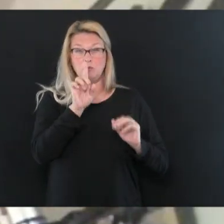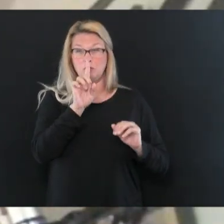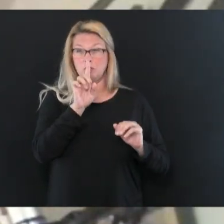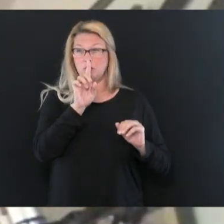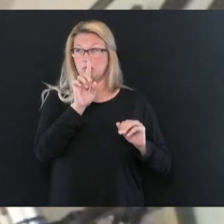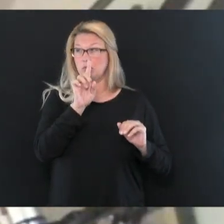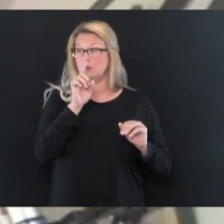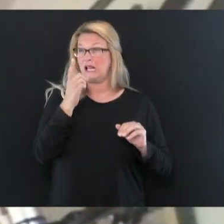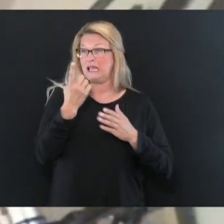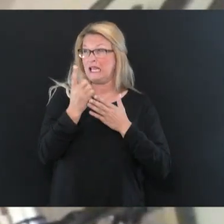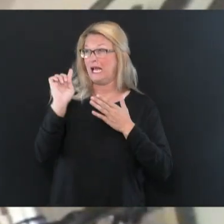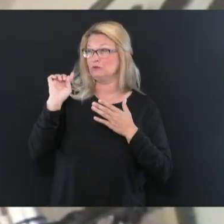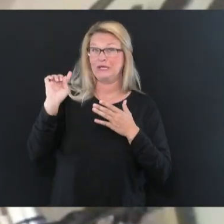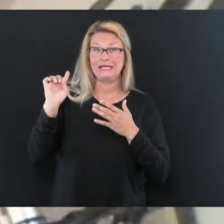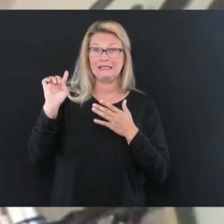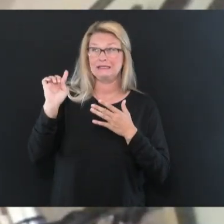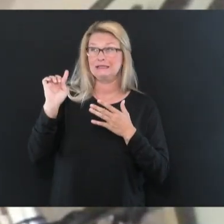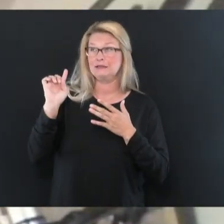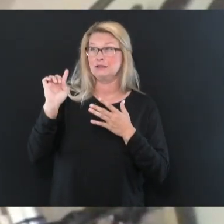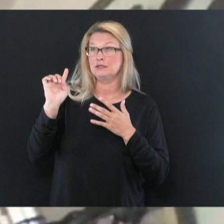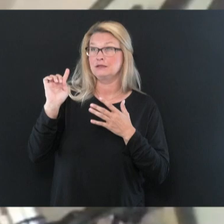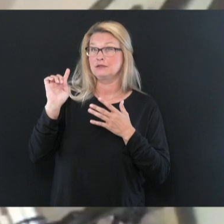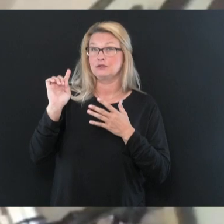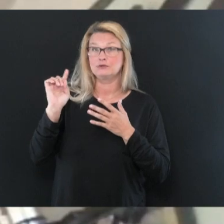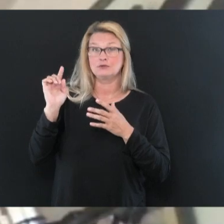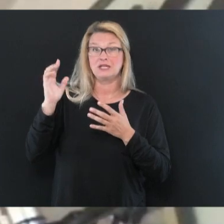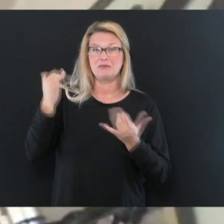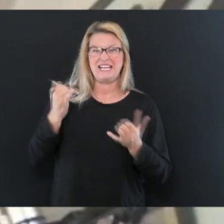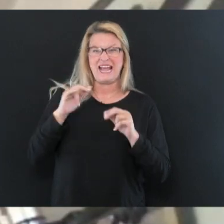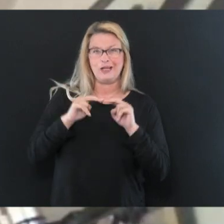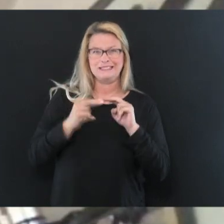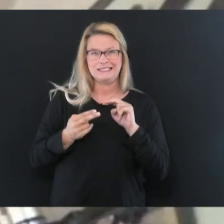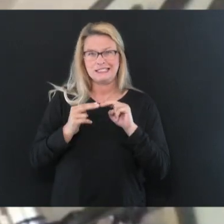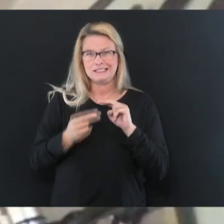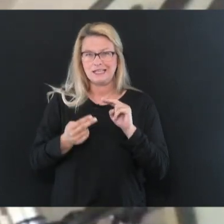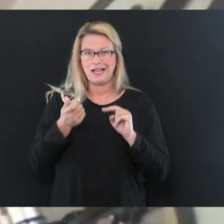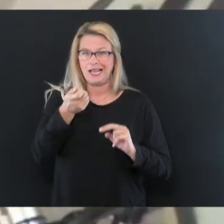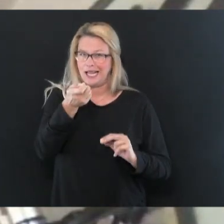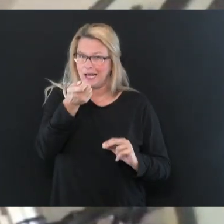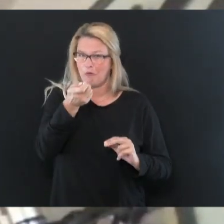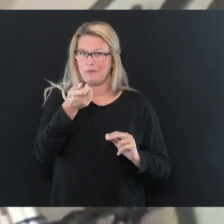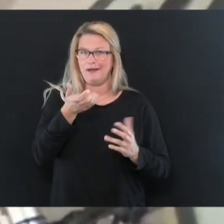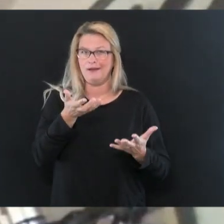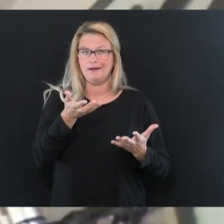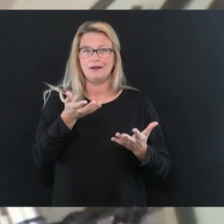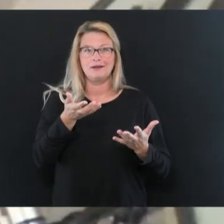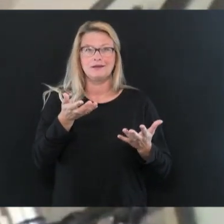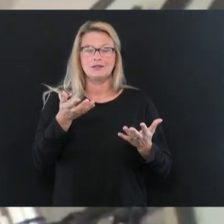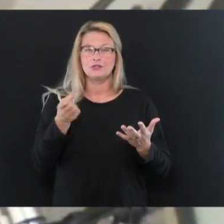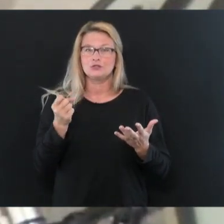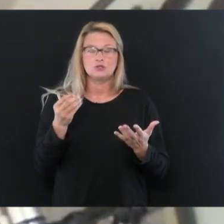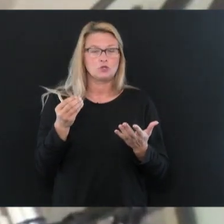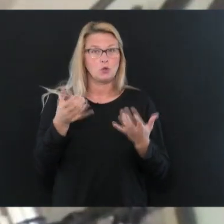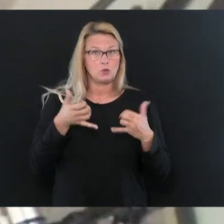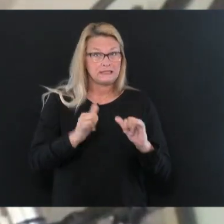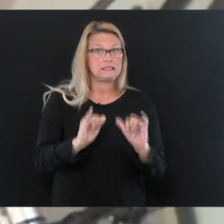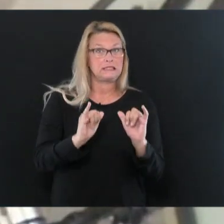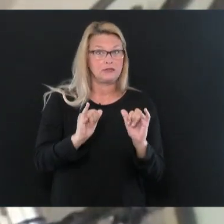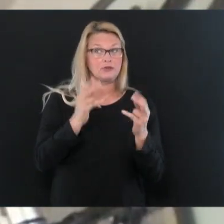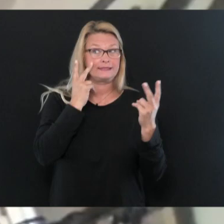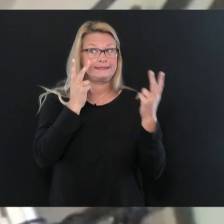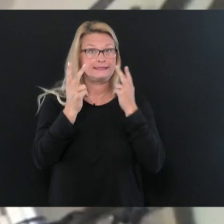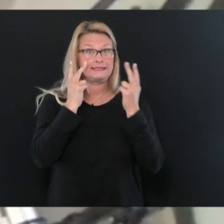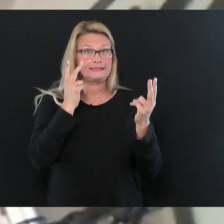point last week. We're coming back down slightly from that, but we still are